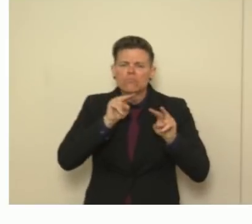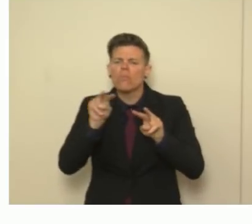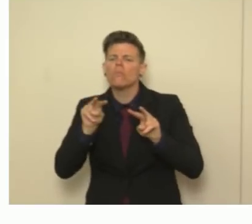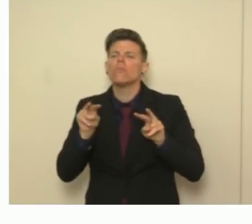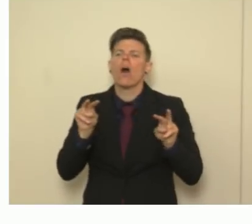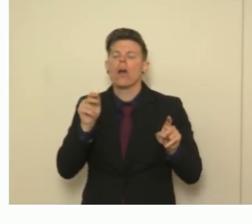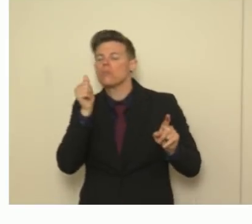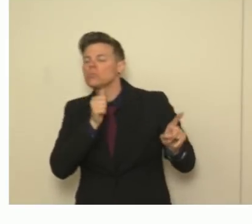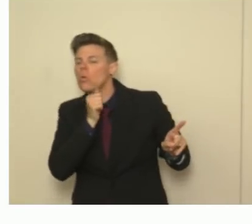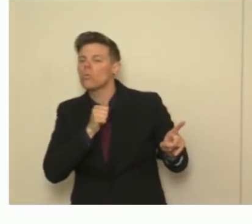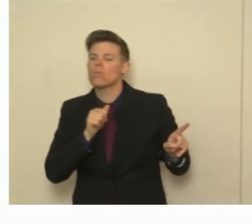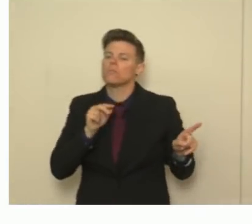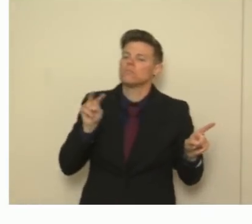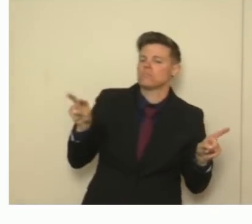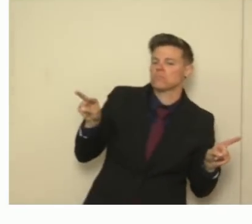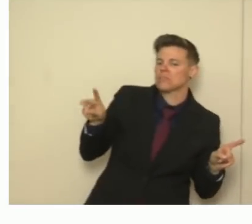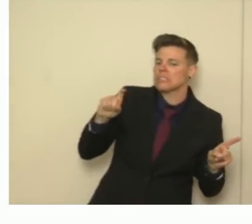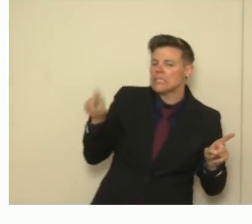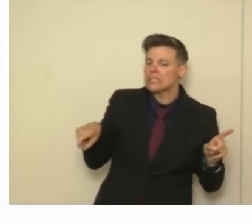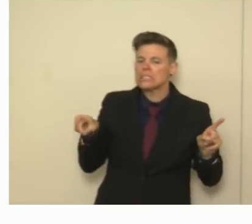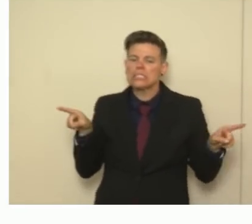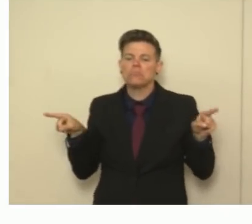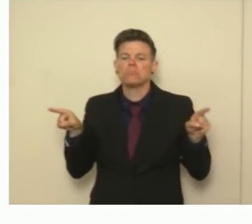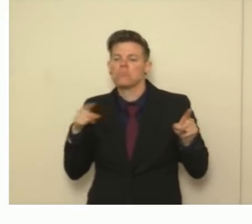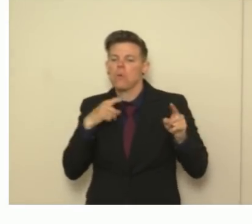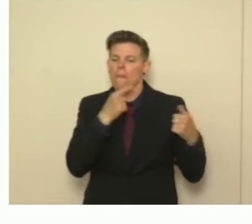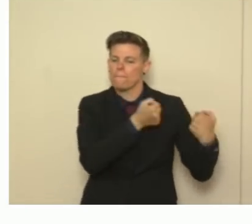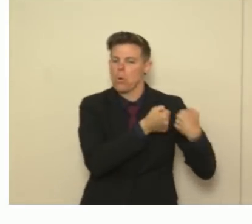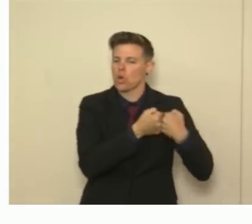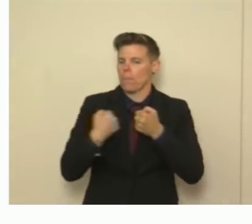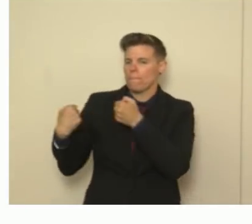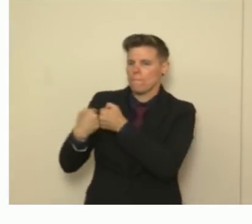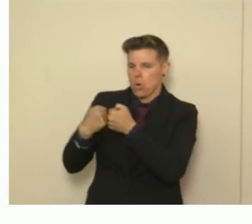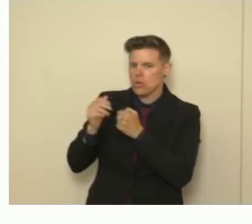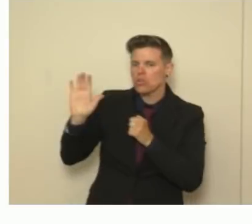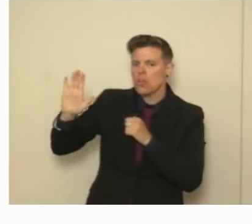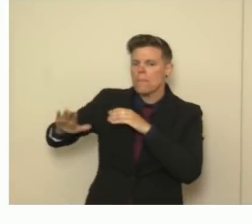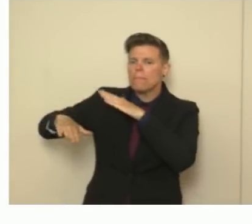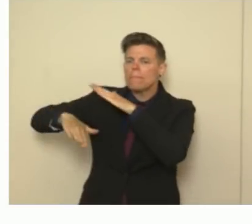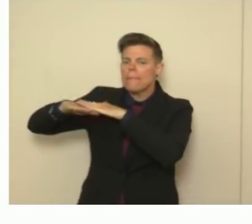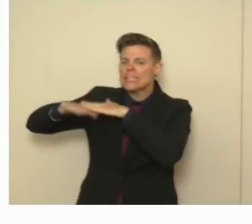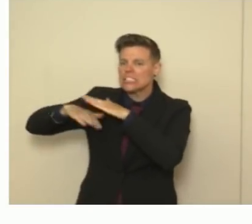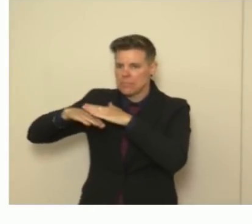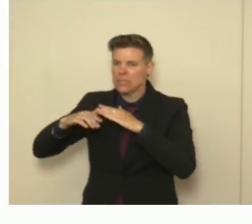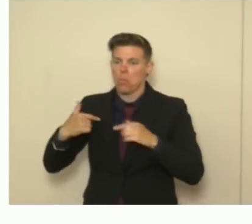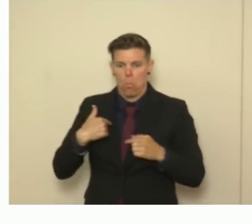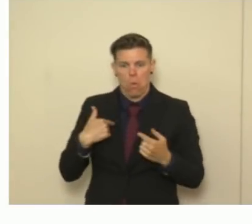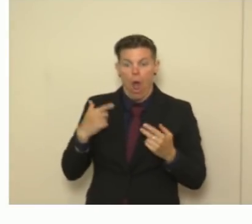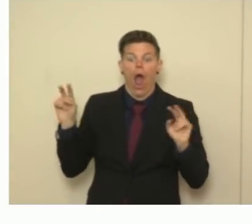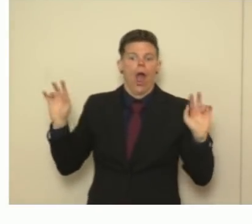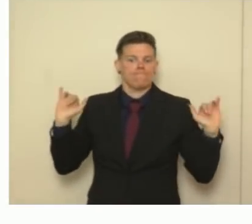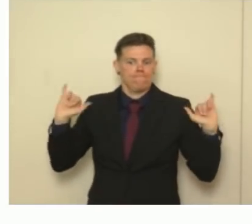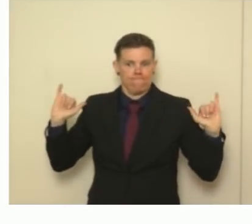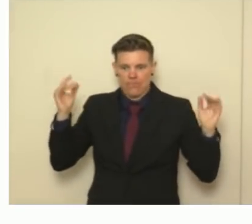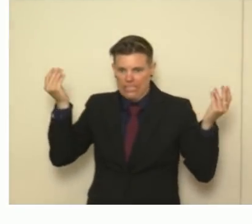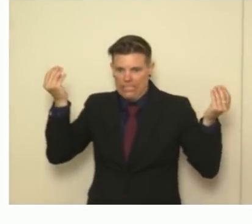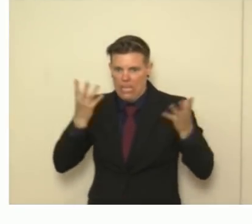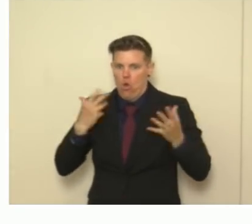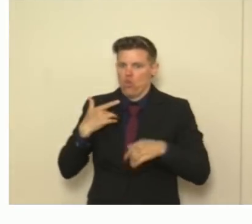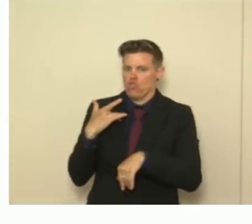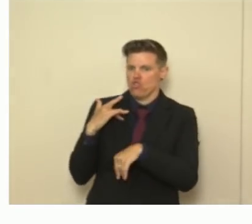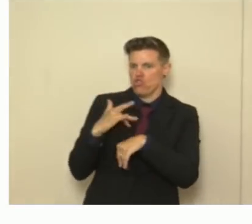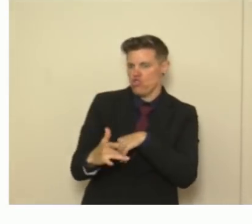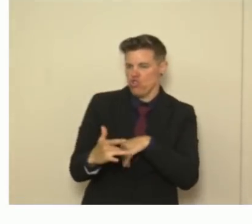Texas border ICU capacity, so we have an early warning, so we'll know probably a week or 2 in advance if